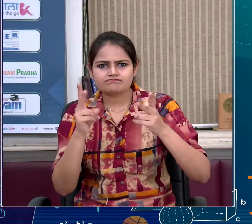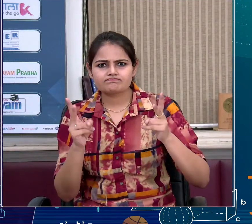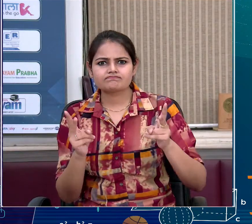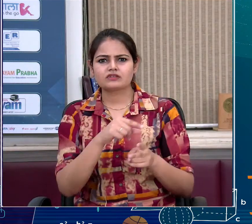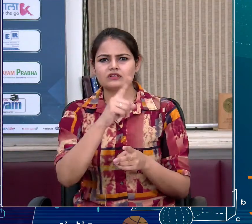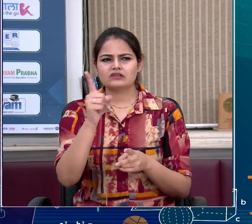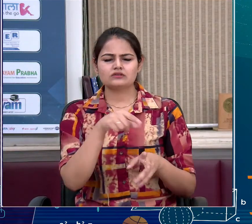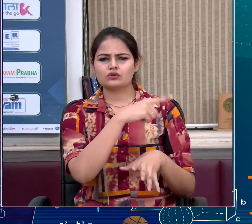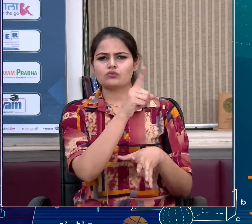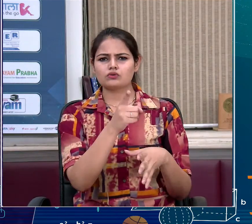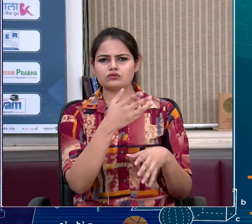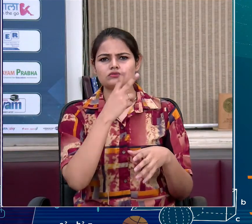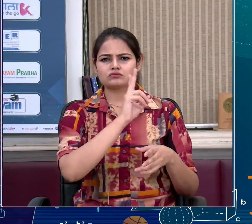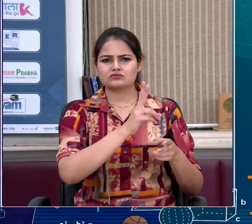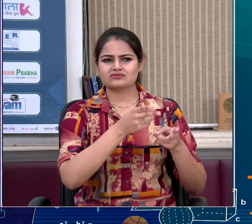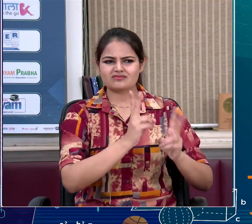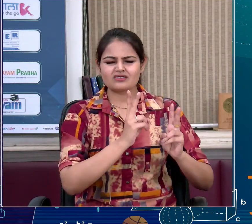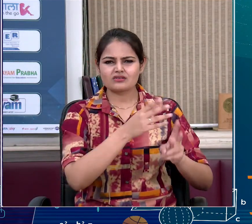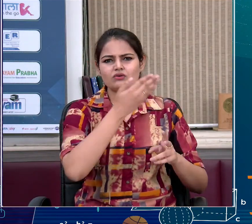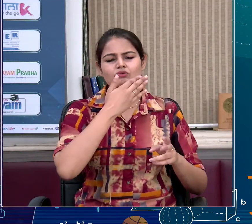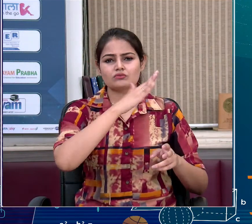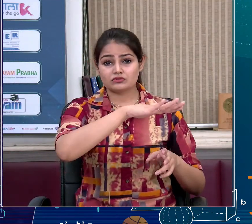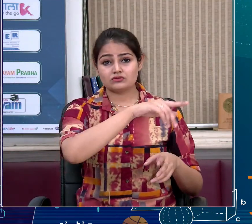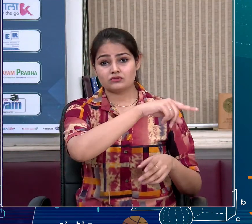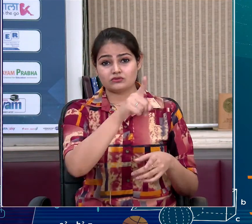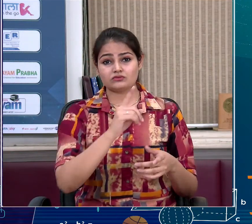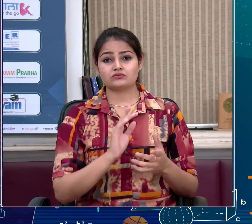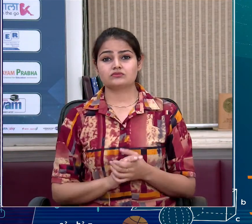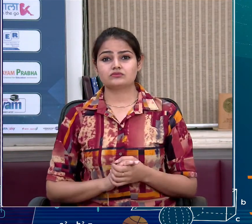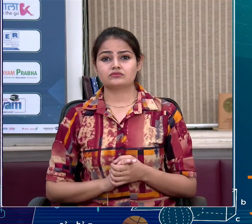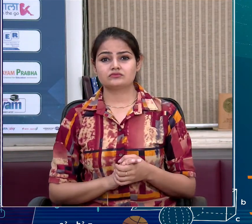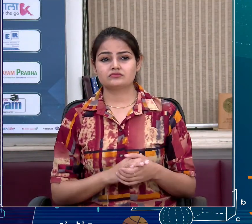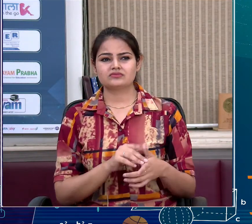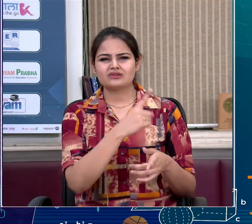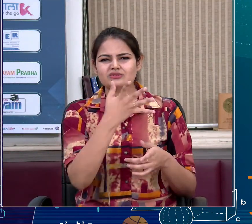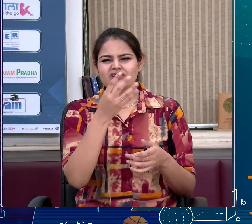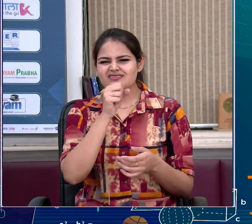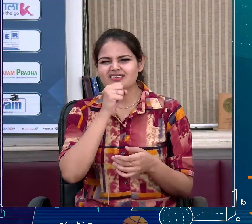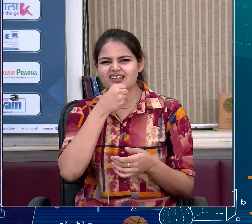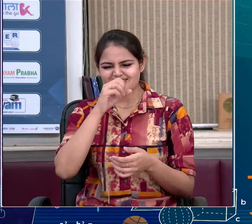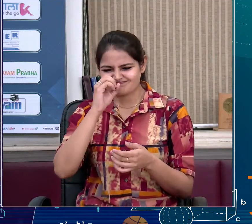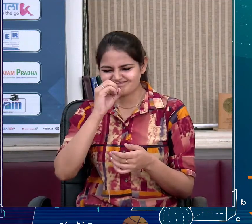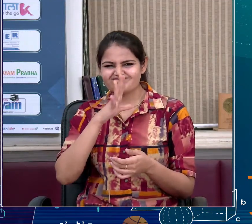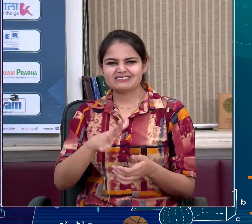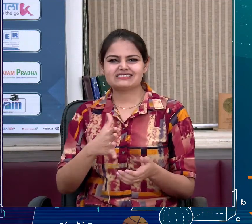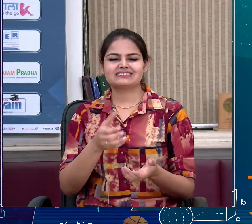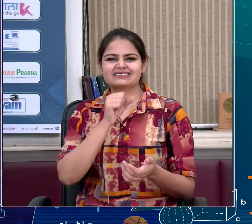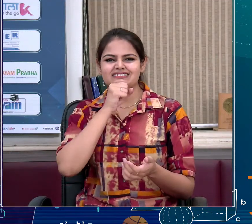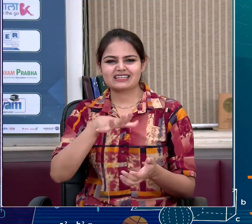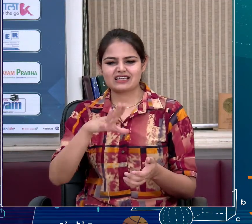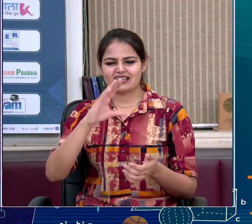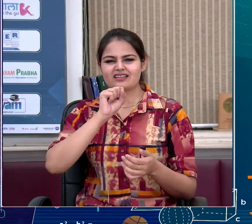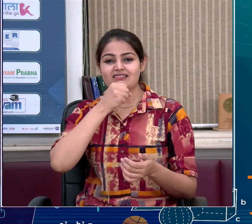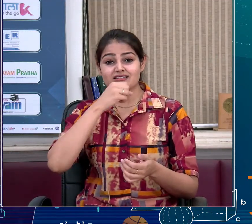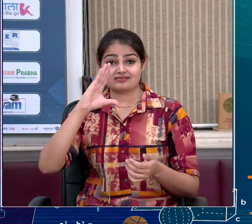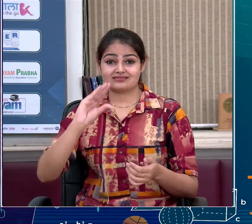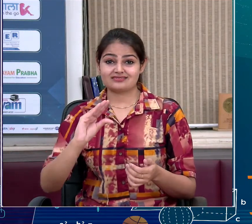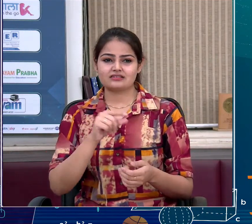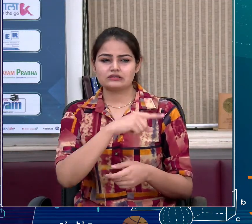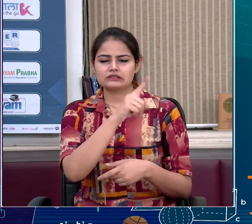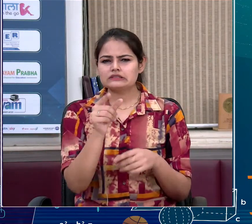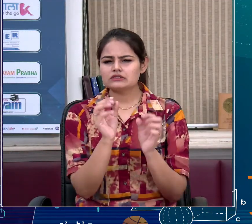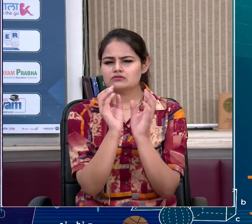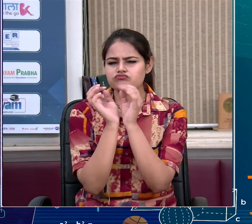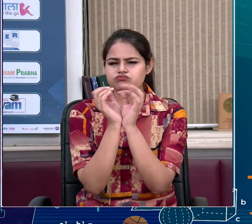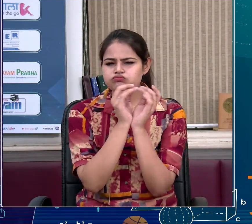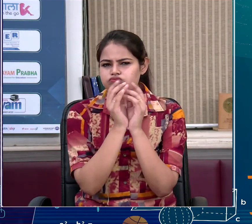normal child would also help, because at times when they are very young children, it's become very difficult for them to learn the spelling,